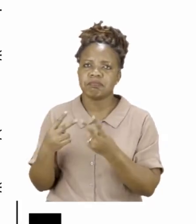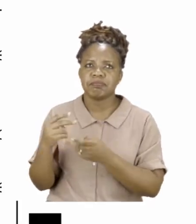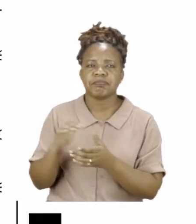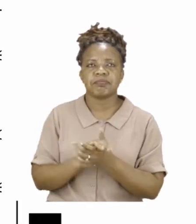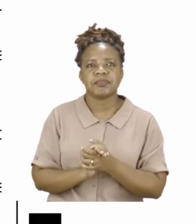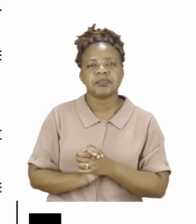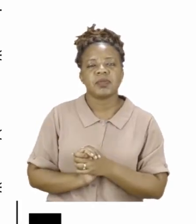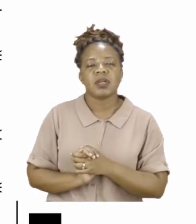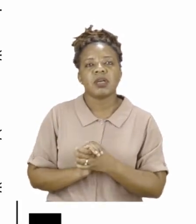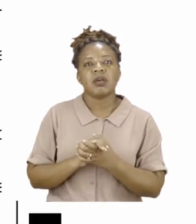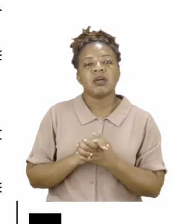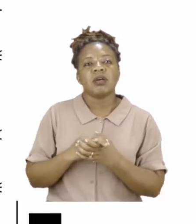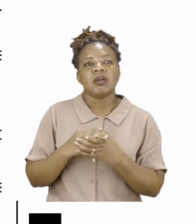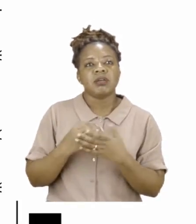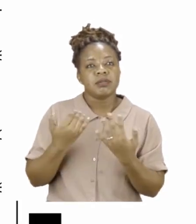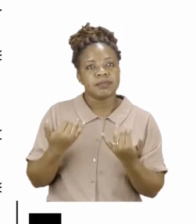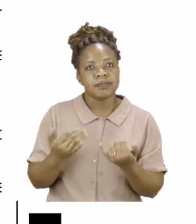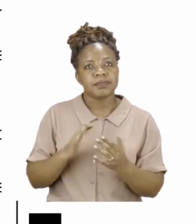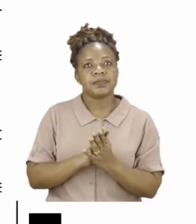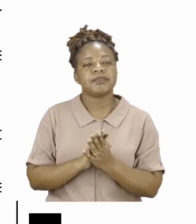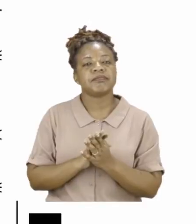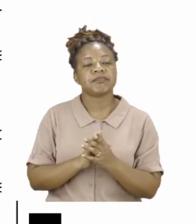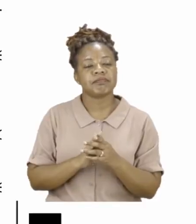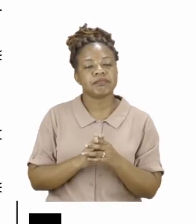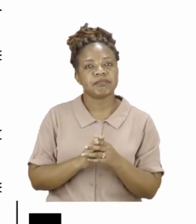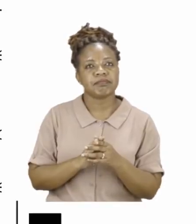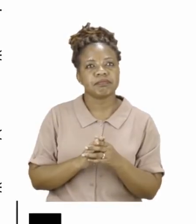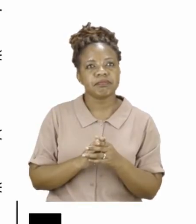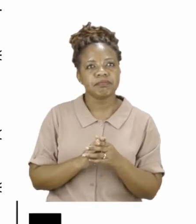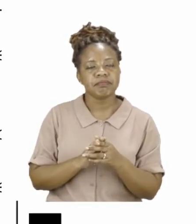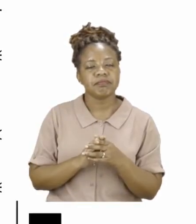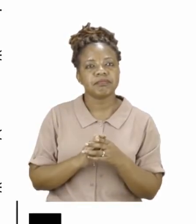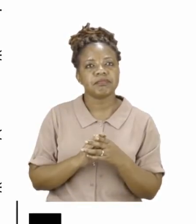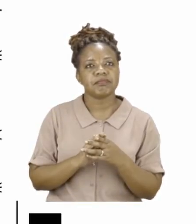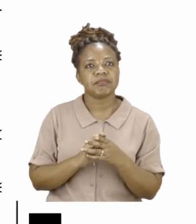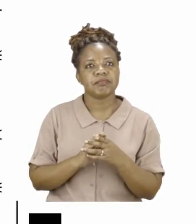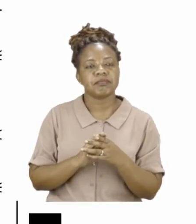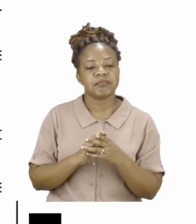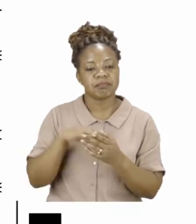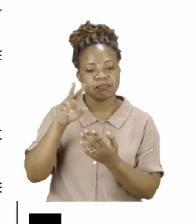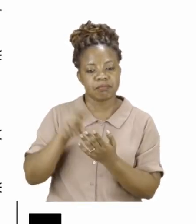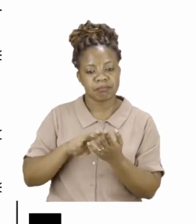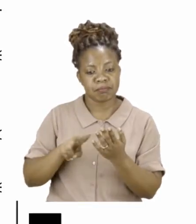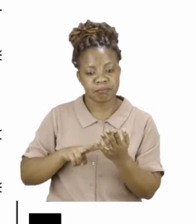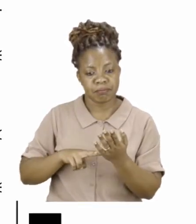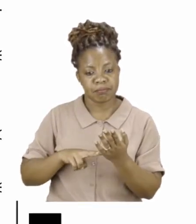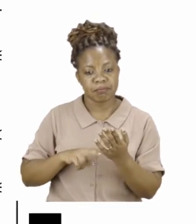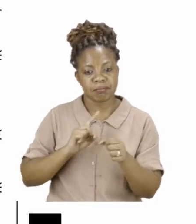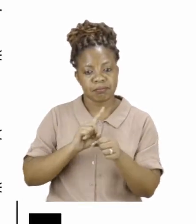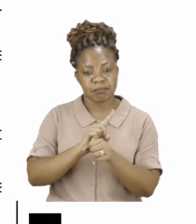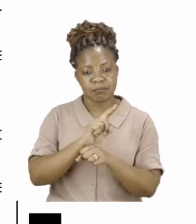second time, you are following with me. So, now that we're done reading it a first time, let